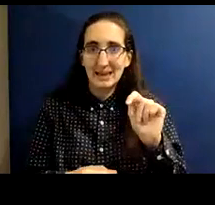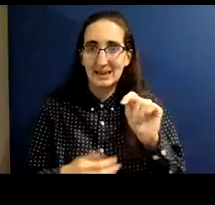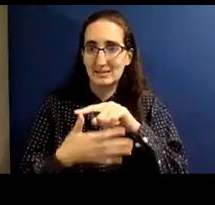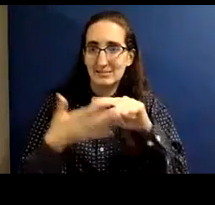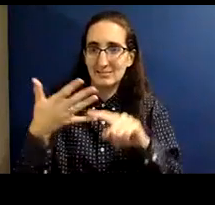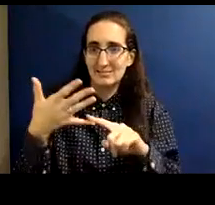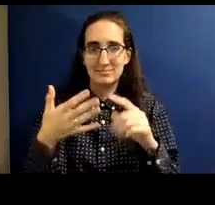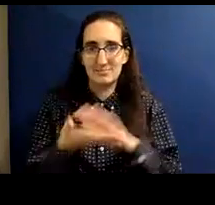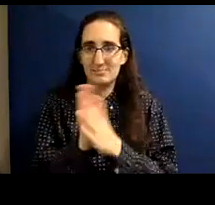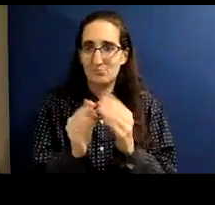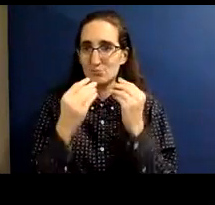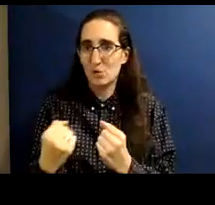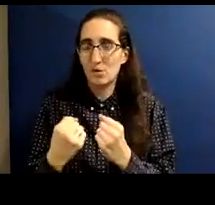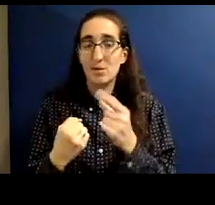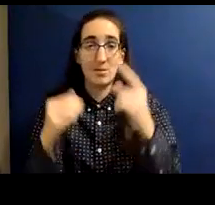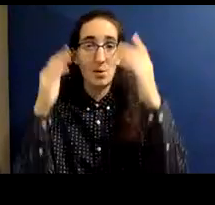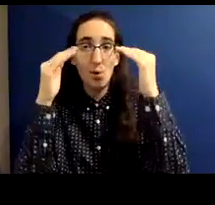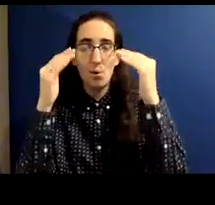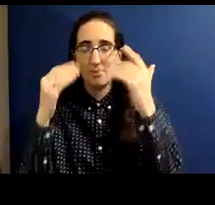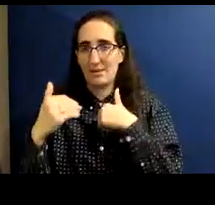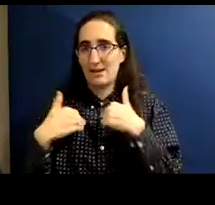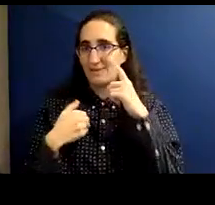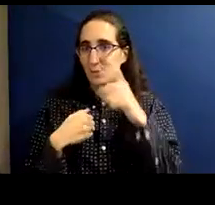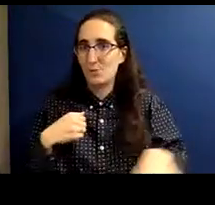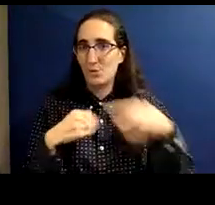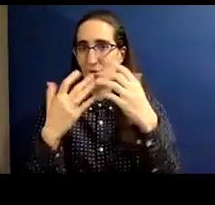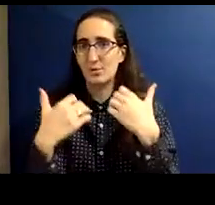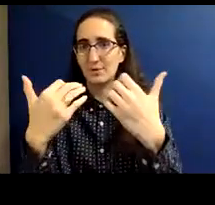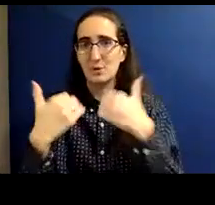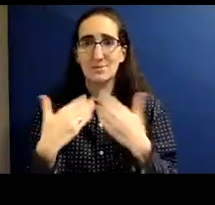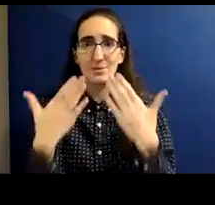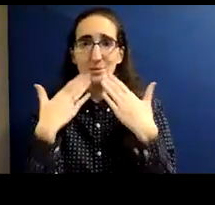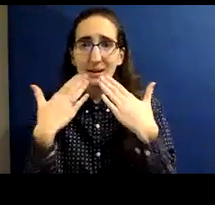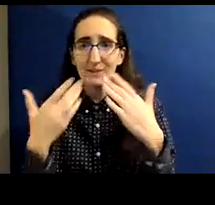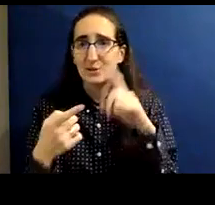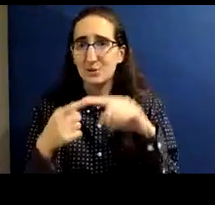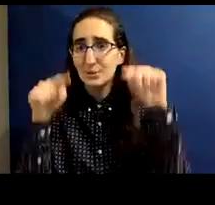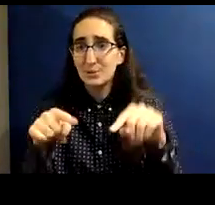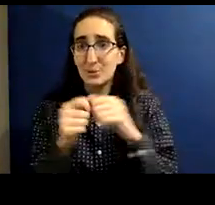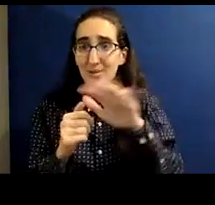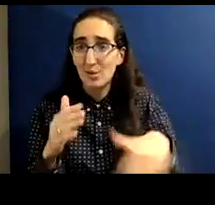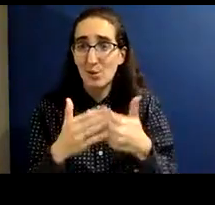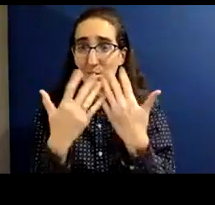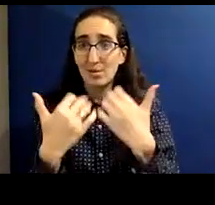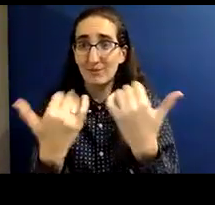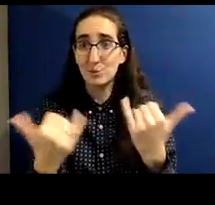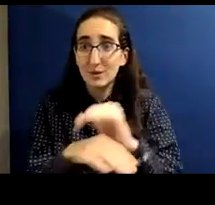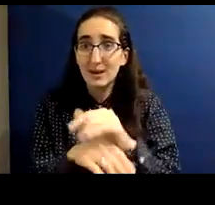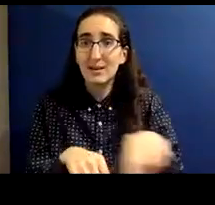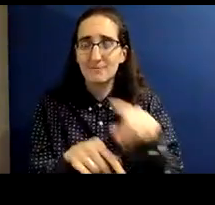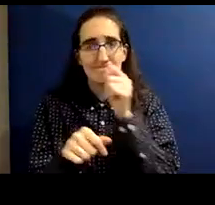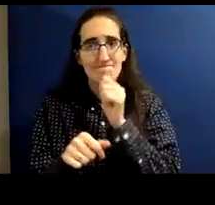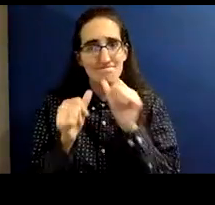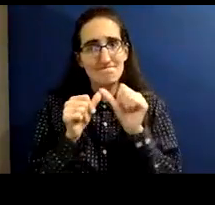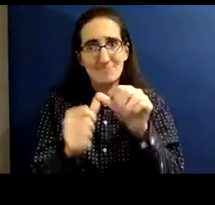So this is the hope that I have for all of you. I am so grateful to be with all of you tonight and that you've hung in during